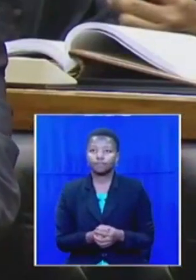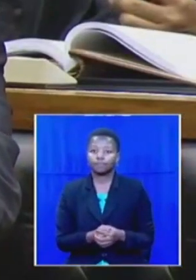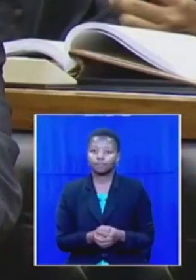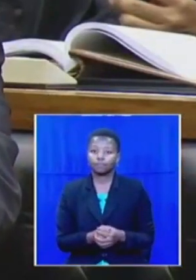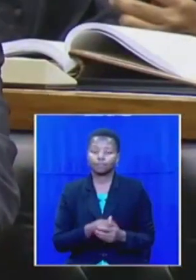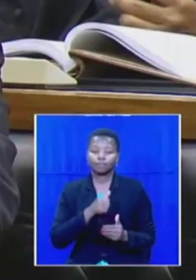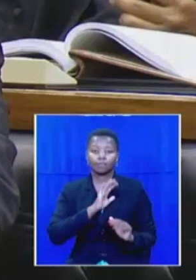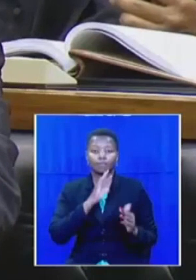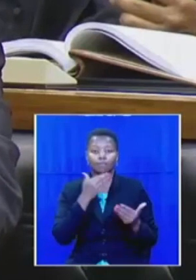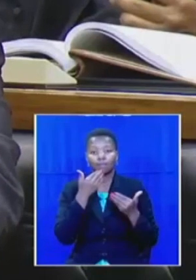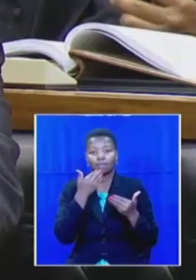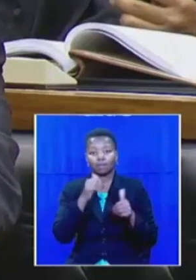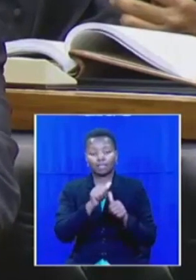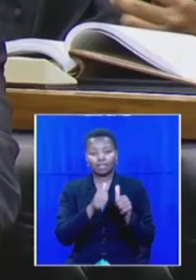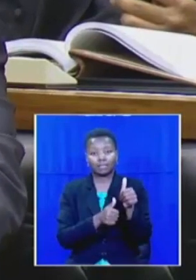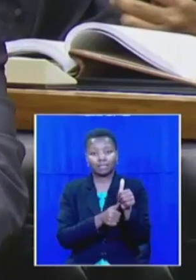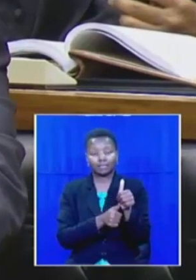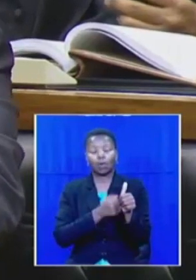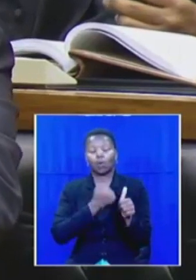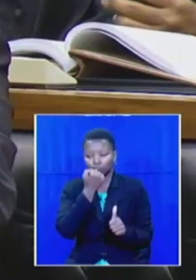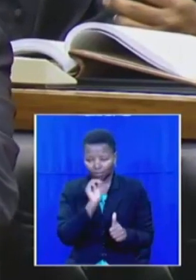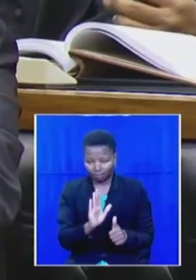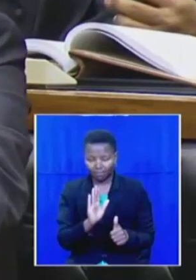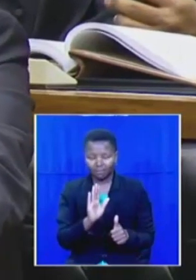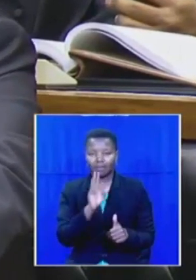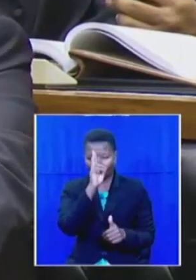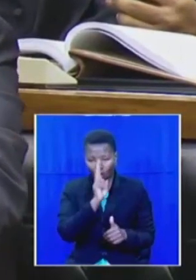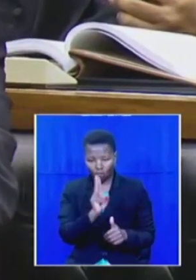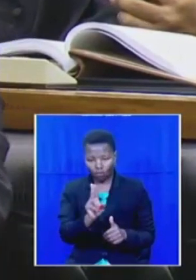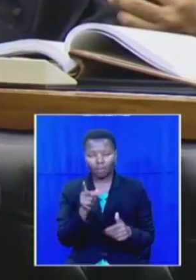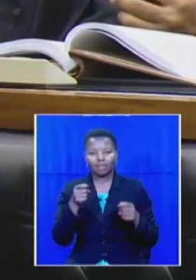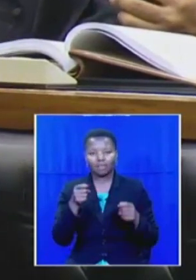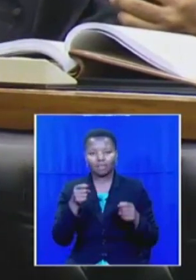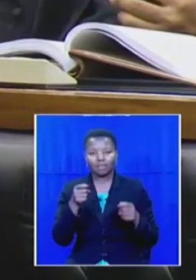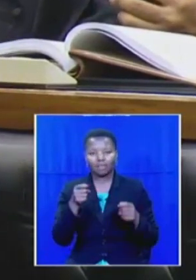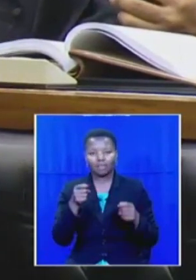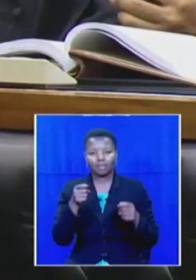Thank you very much, Deputy. Thank you very much, Honorable Speaker.